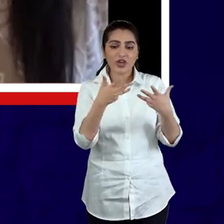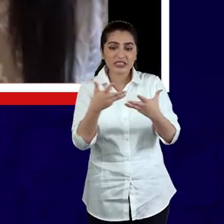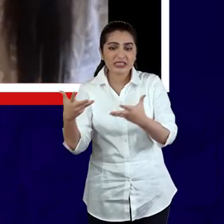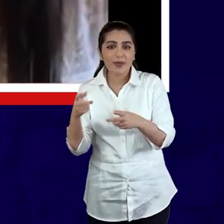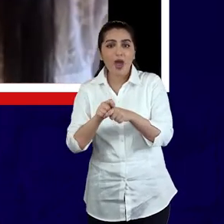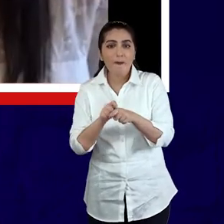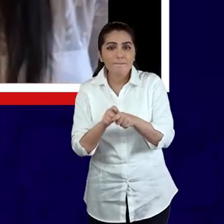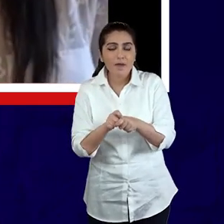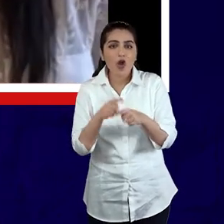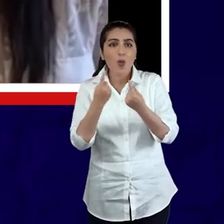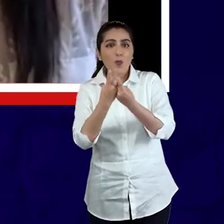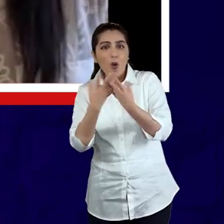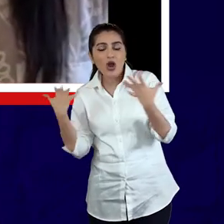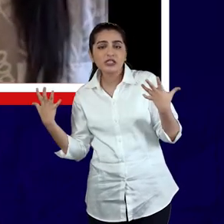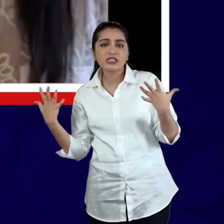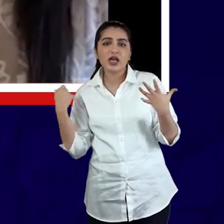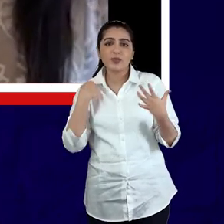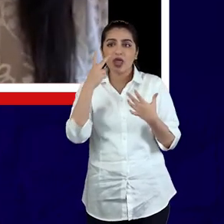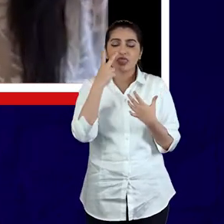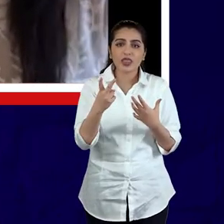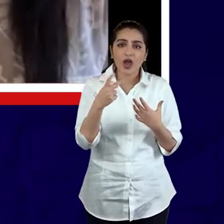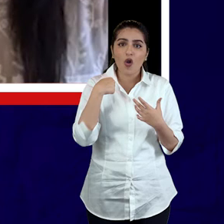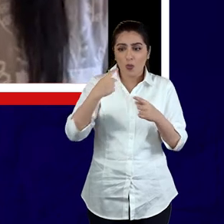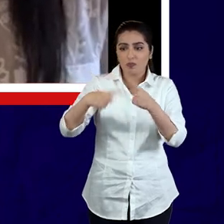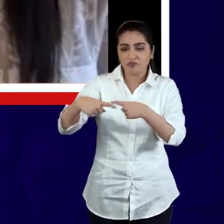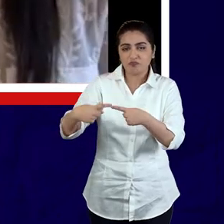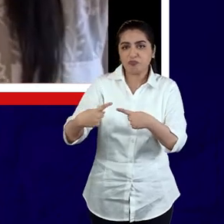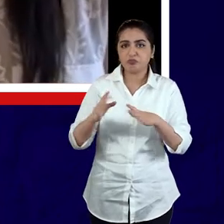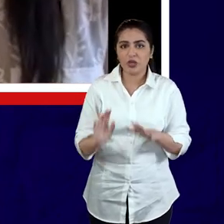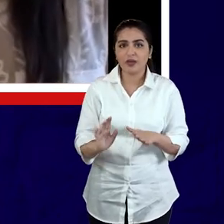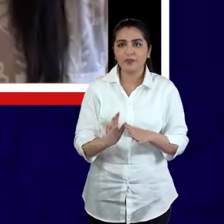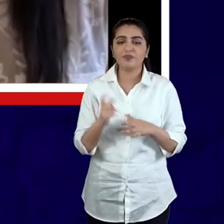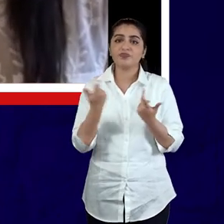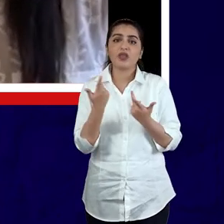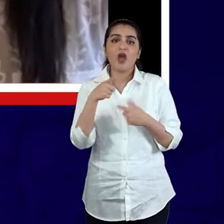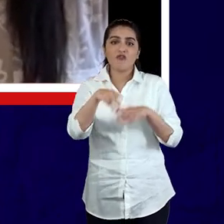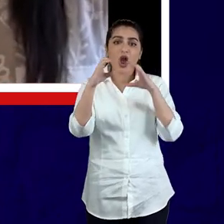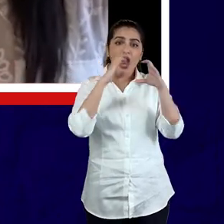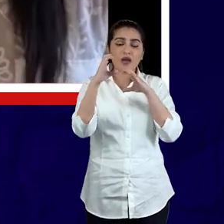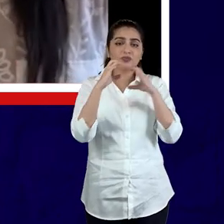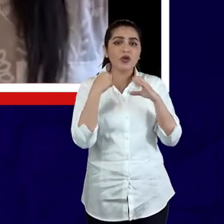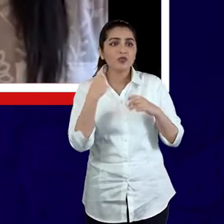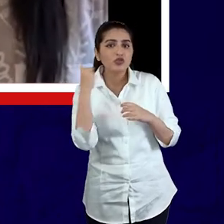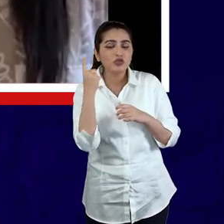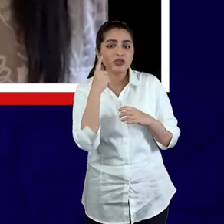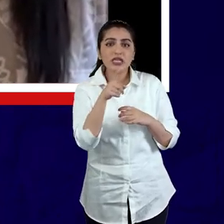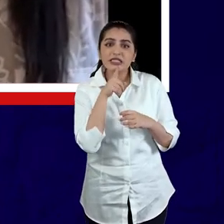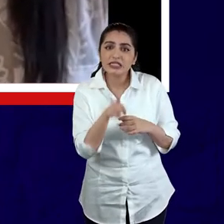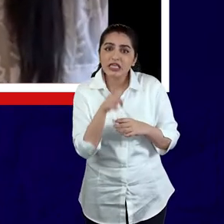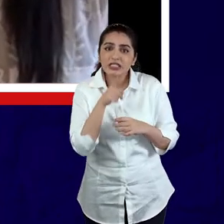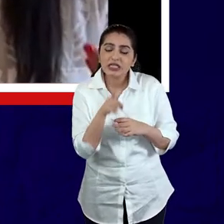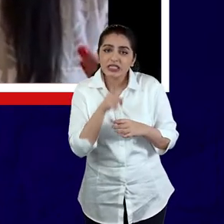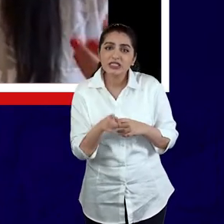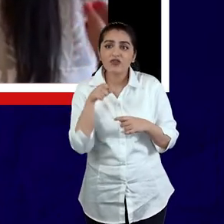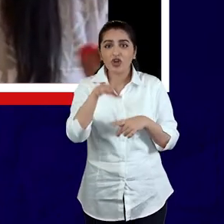projects. One of the many things me and Yasmeen Appa have been cooking up is that all these conversations. But it's true. It's about